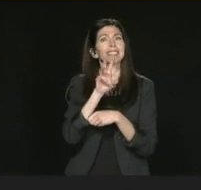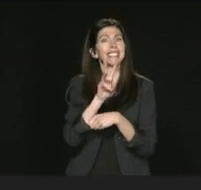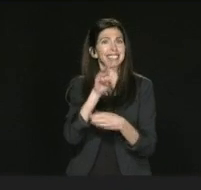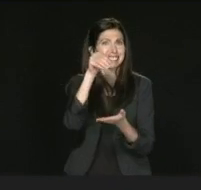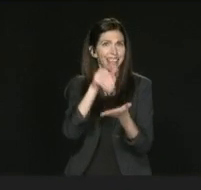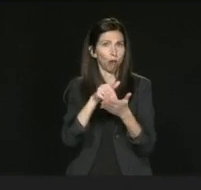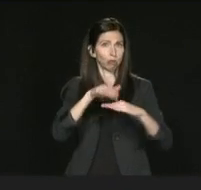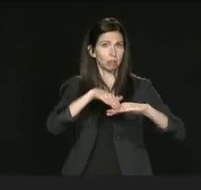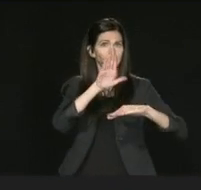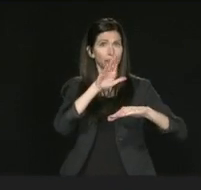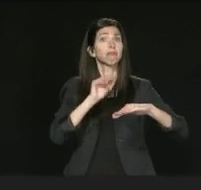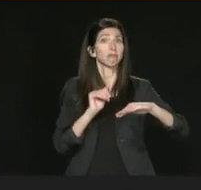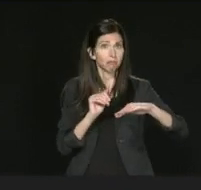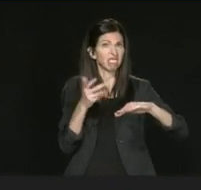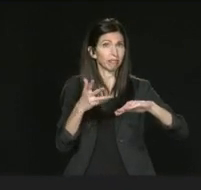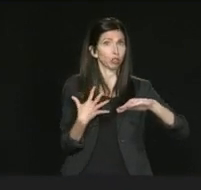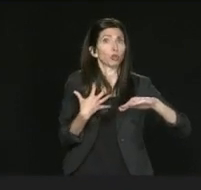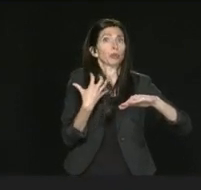over